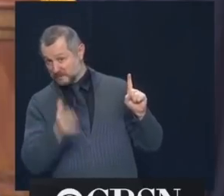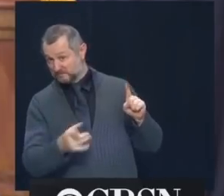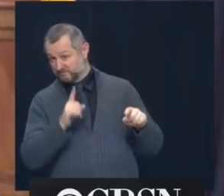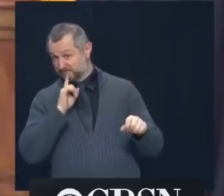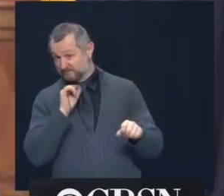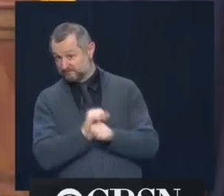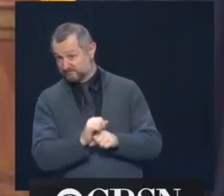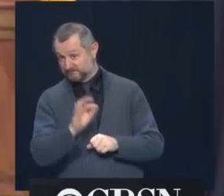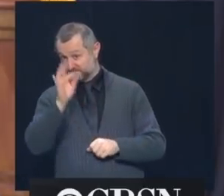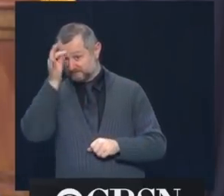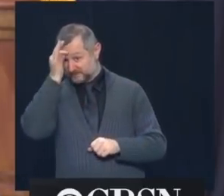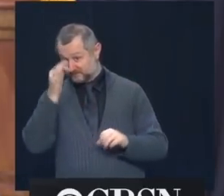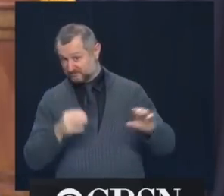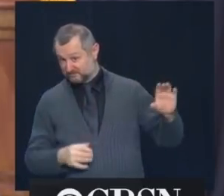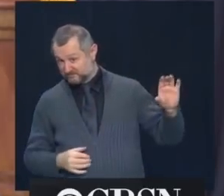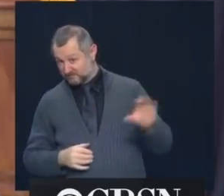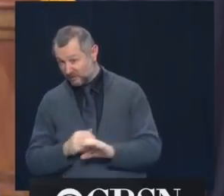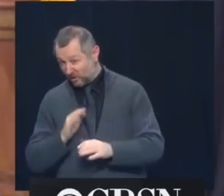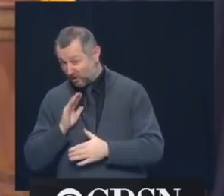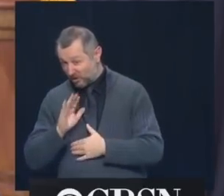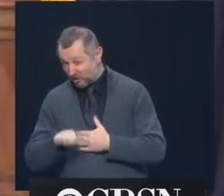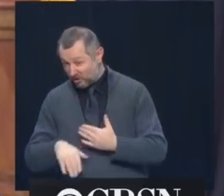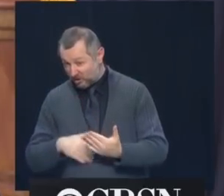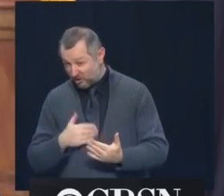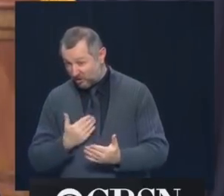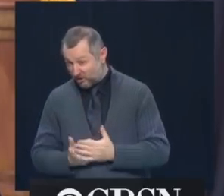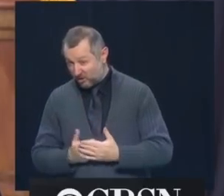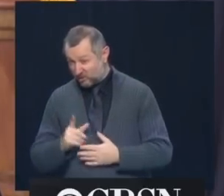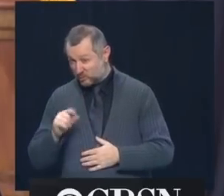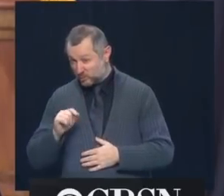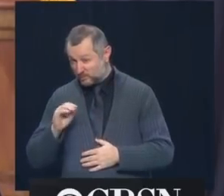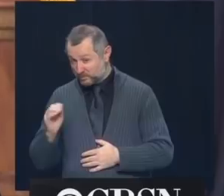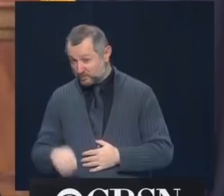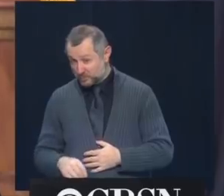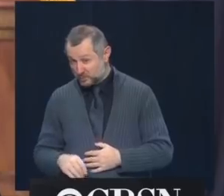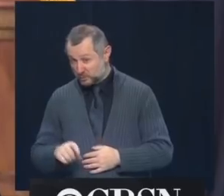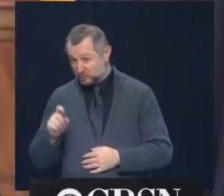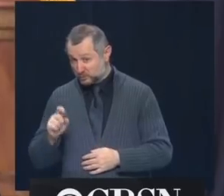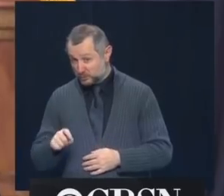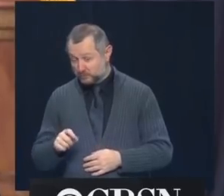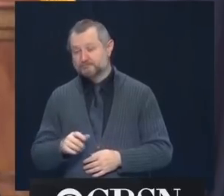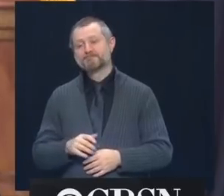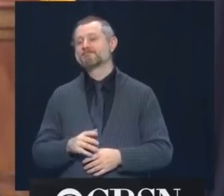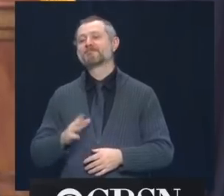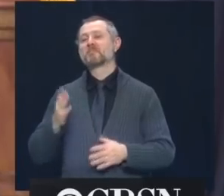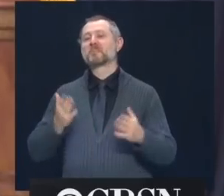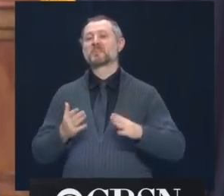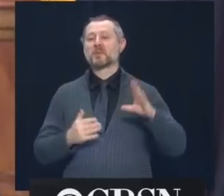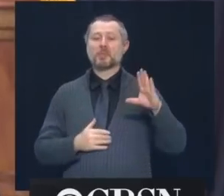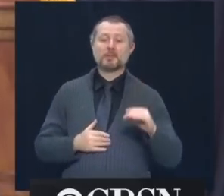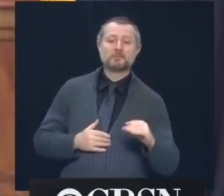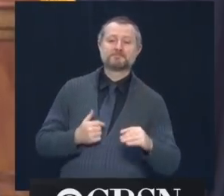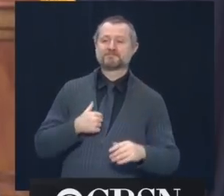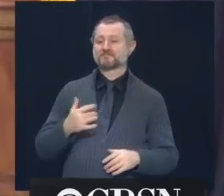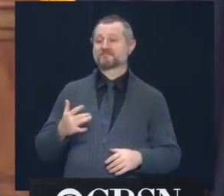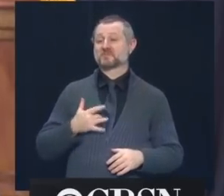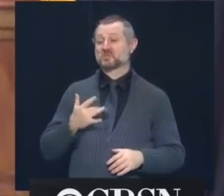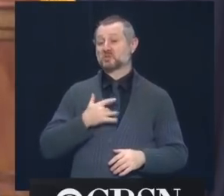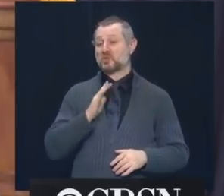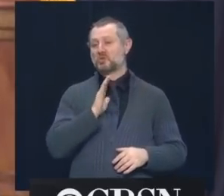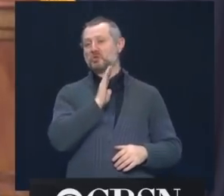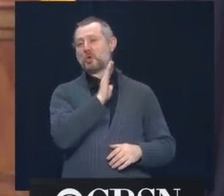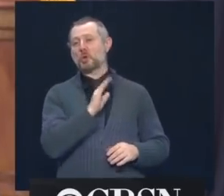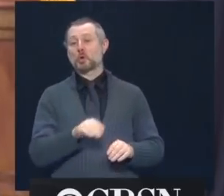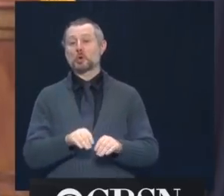provides all the funding that they should provide. I think the distribution becomes more political than